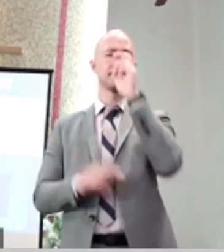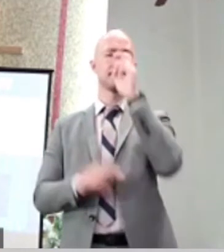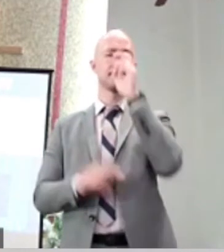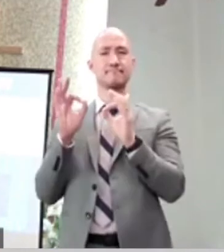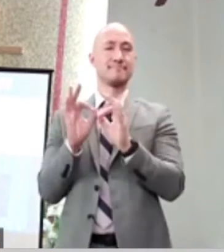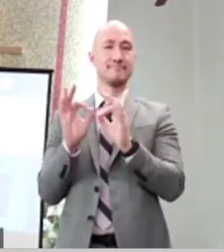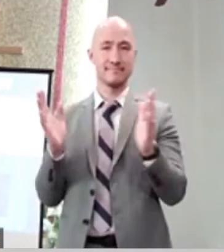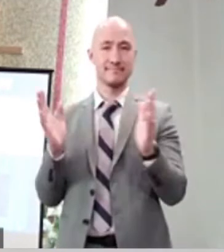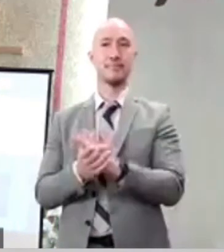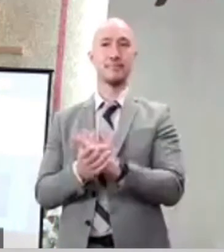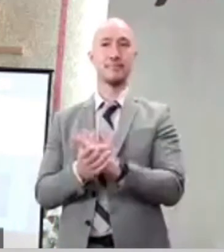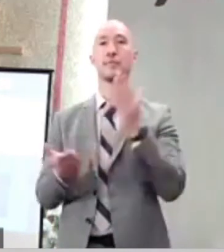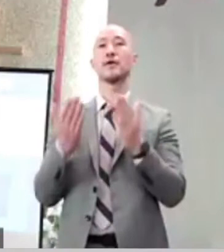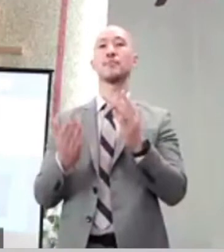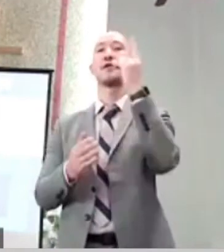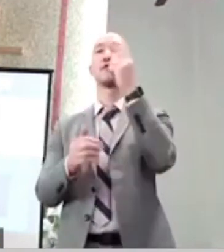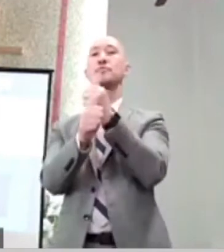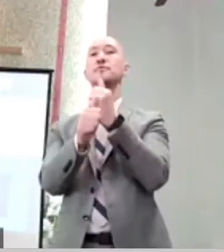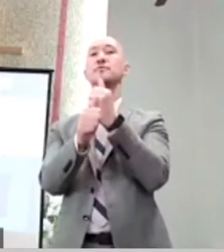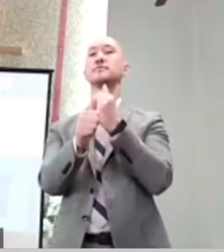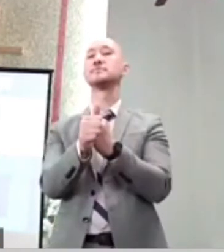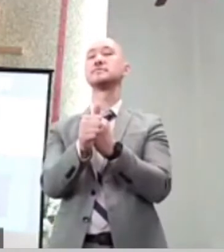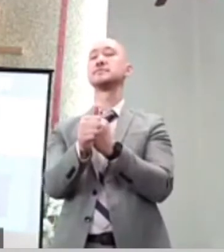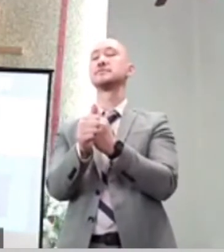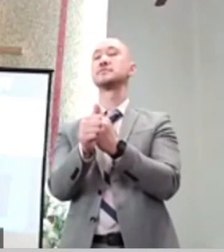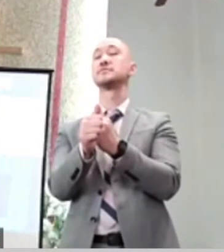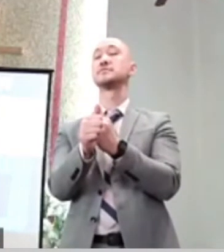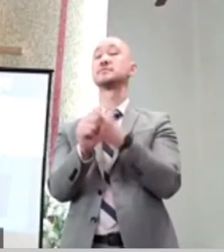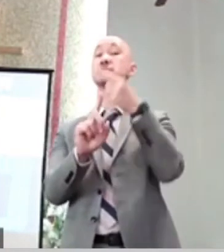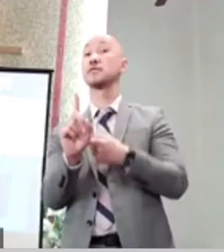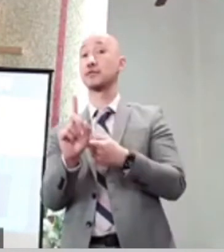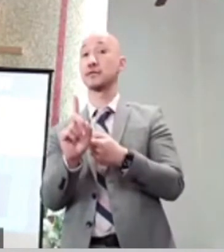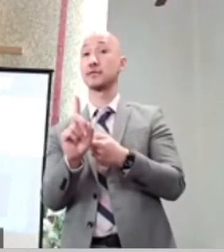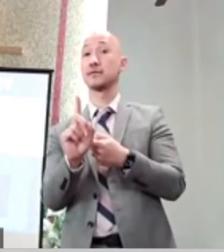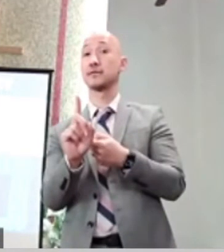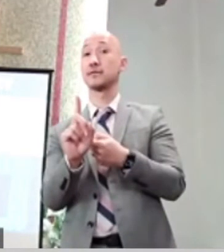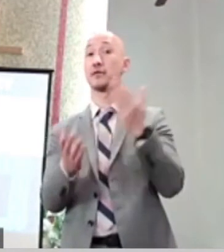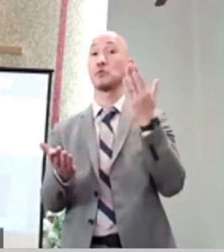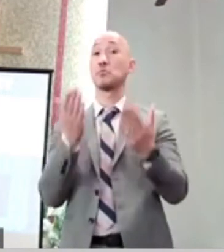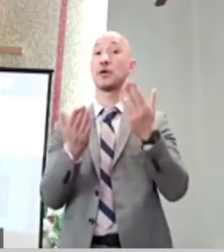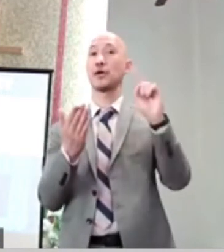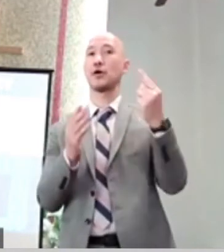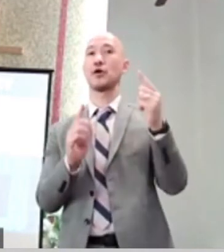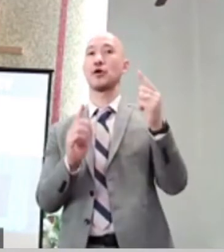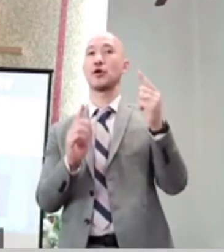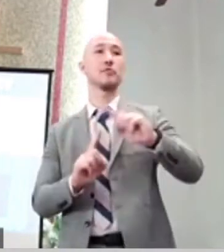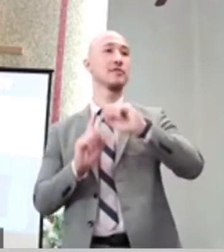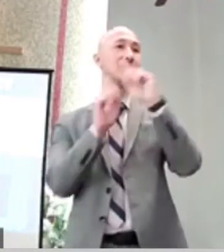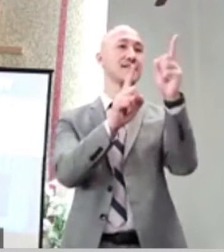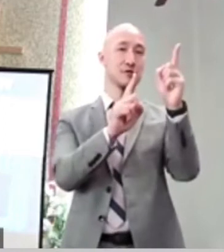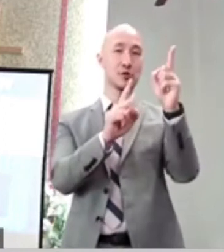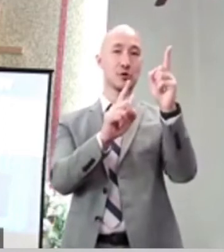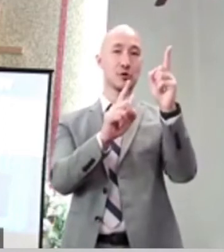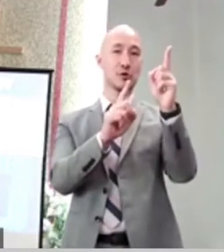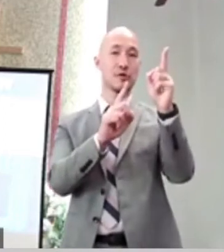Once a month, I would say now my wife and I, maybe on Valentine's Day. That's when we go to Dunkin' Donuts to get the heart-shaped